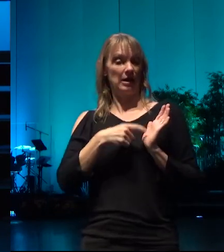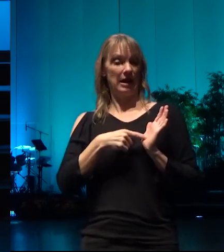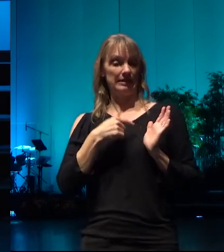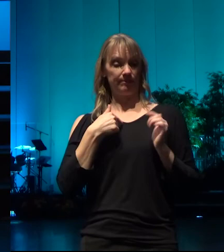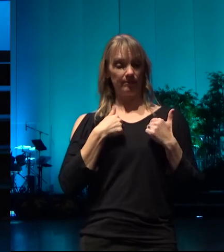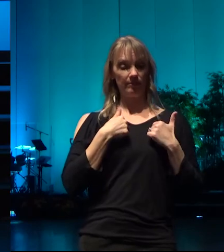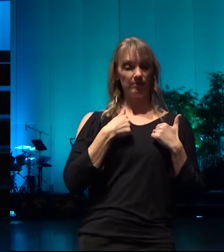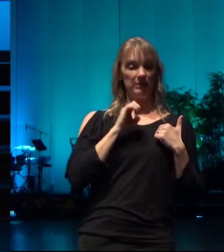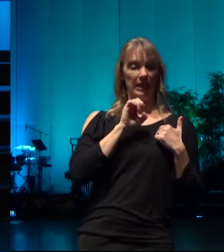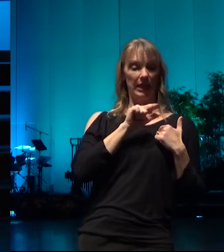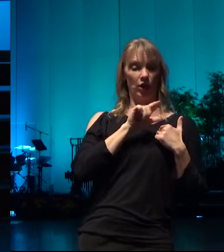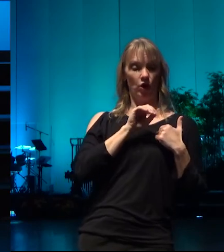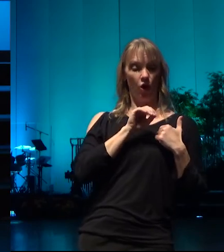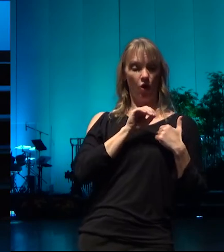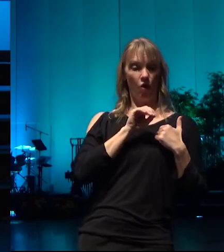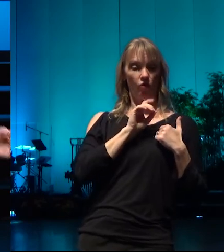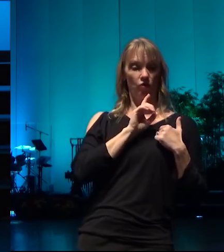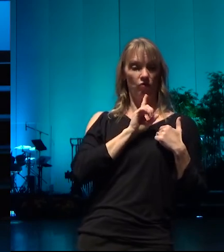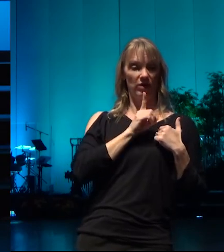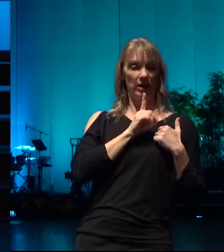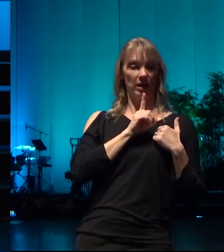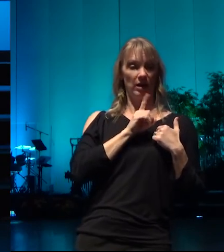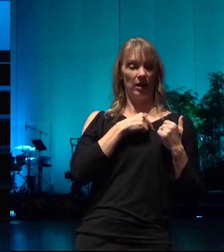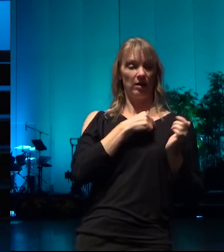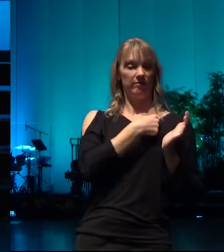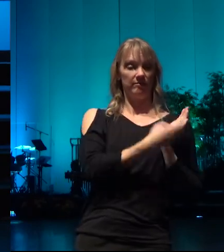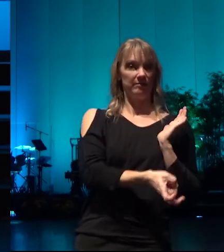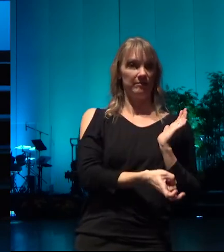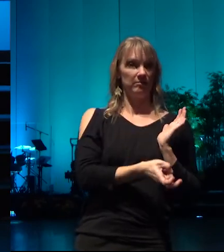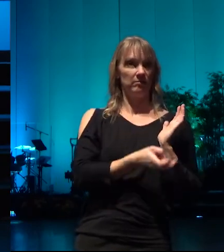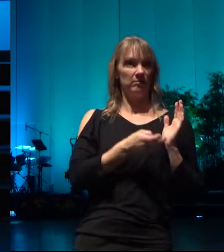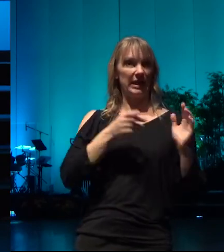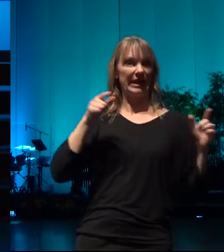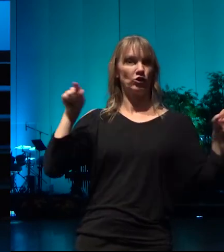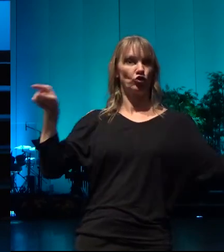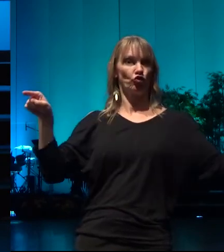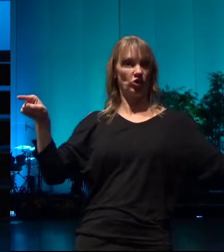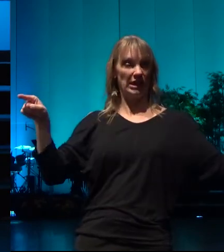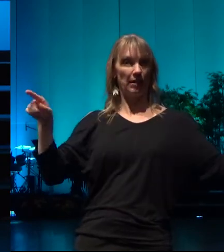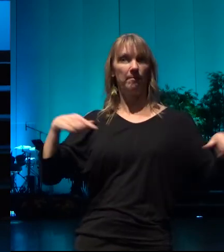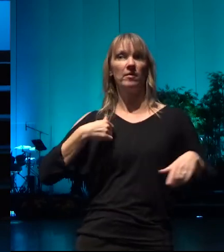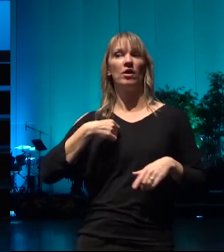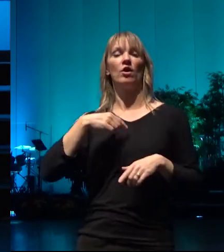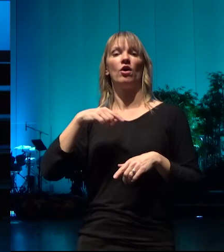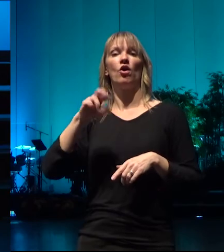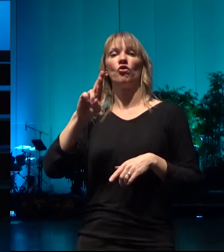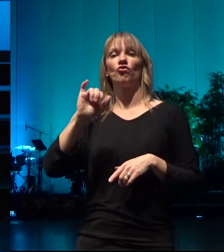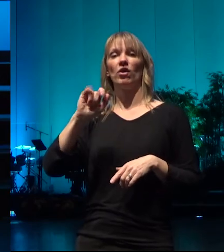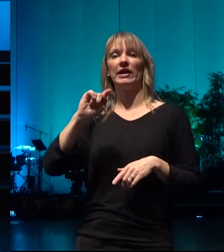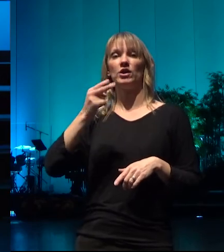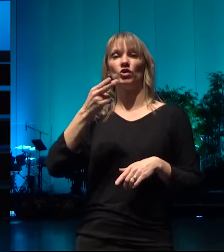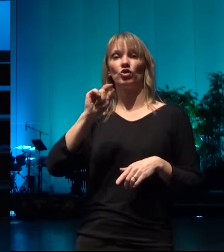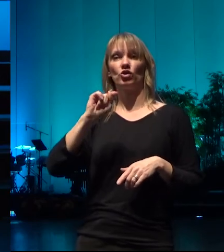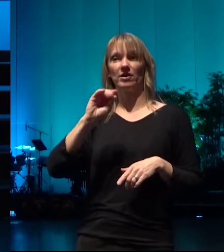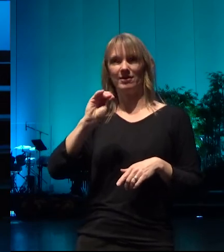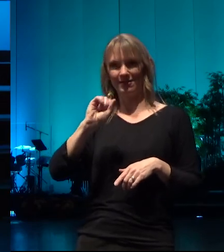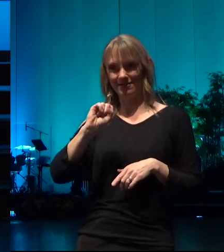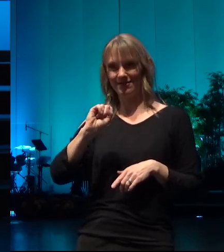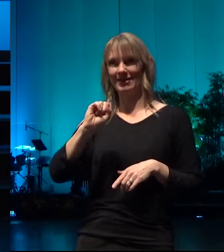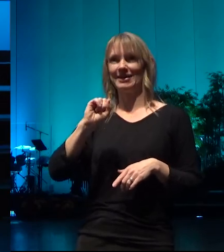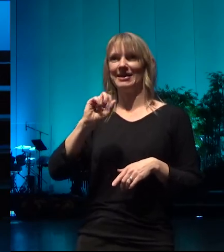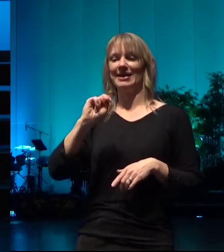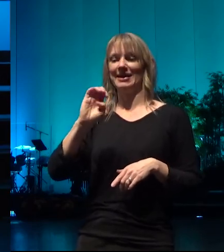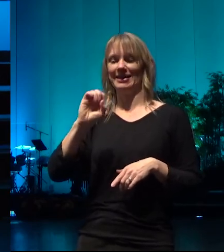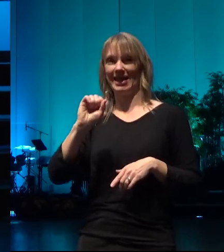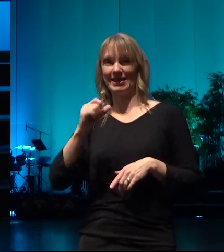if I fall into divisiveness, I fall into beliefs that say the only way the world can be saved is